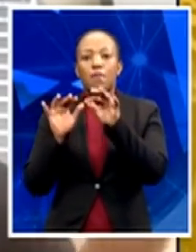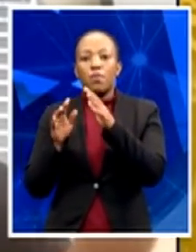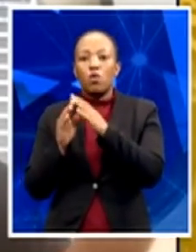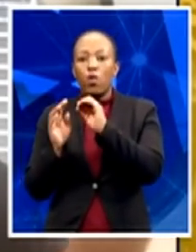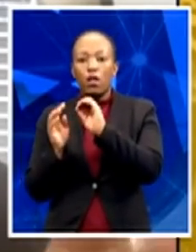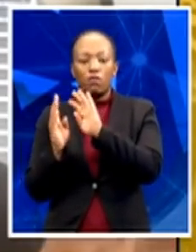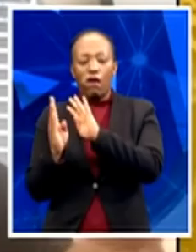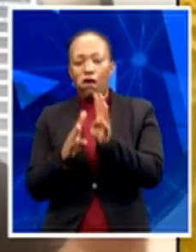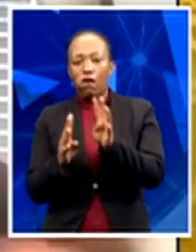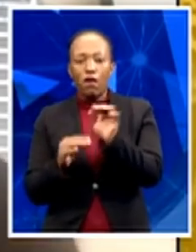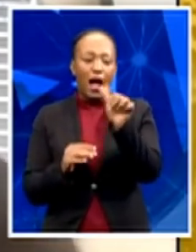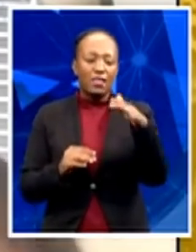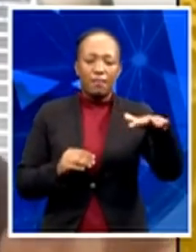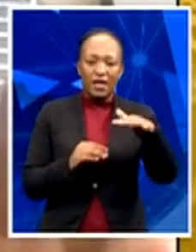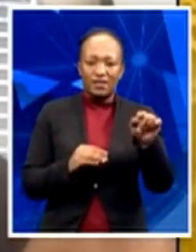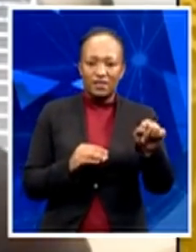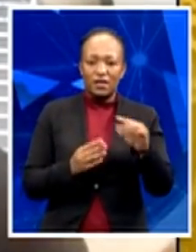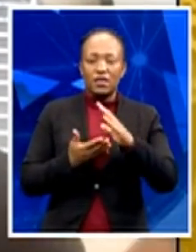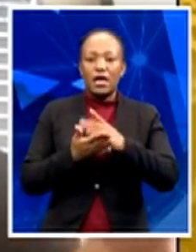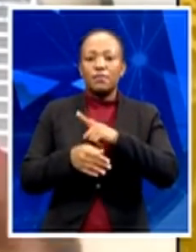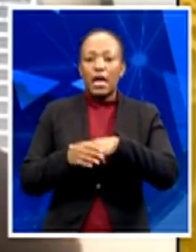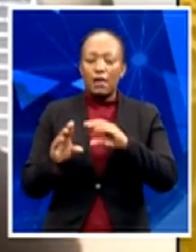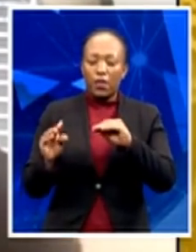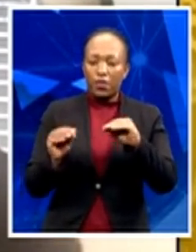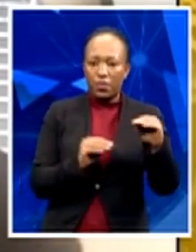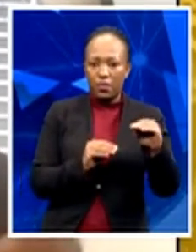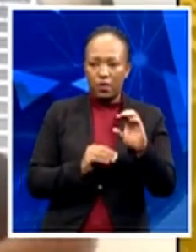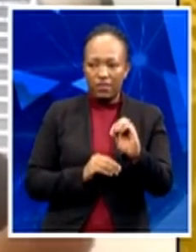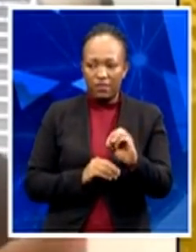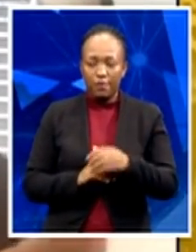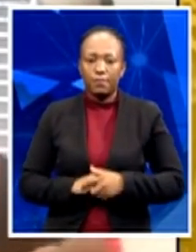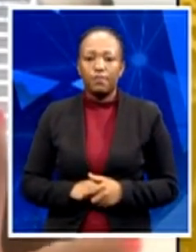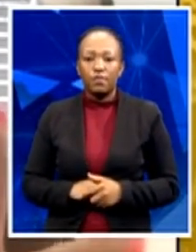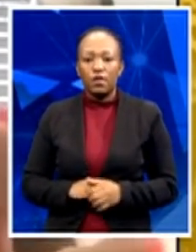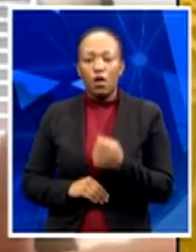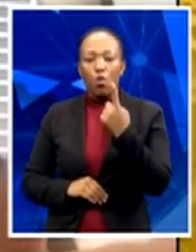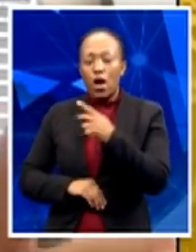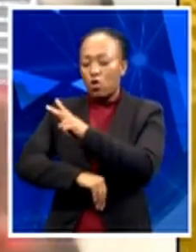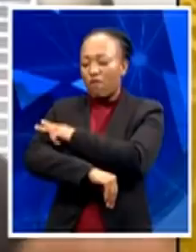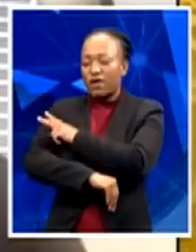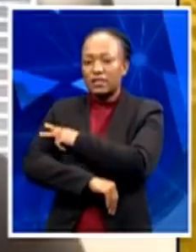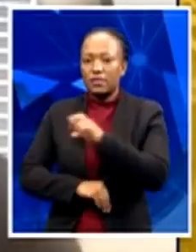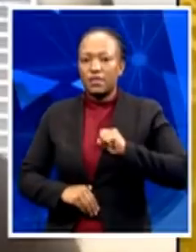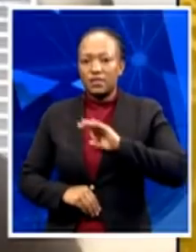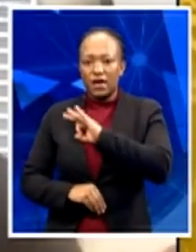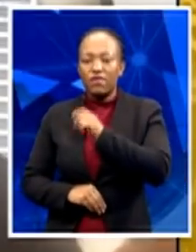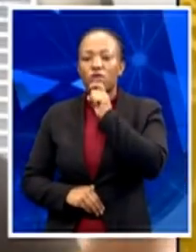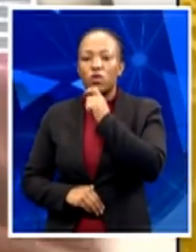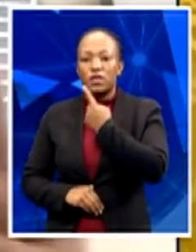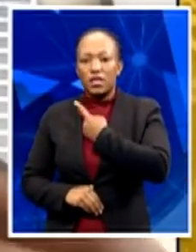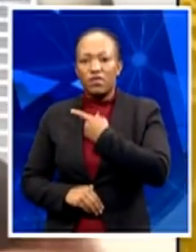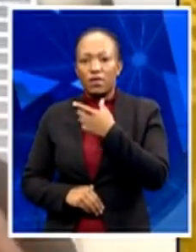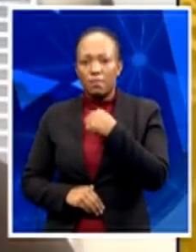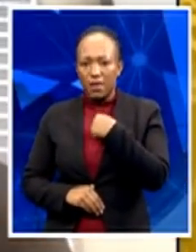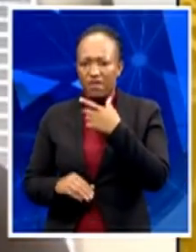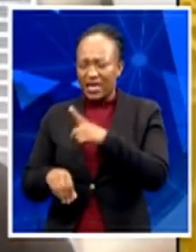have the delay. So one of the officials actually utilized himself as an example to say, I traced the time it took for me to go to